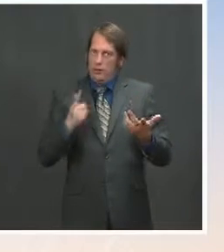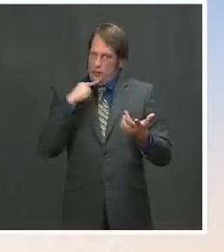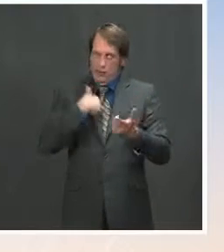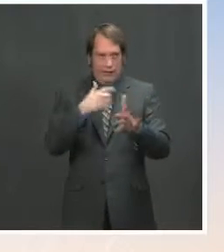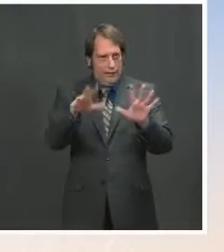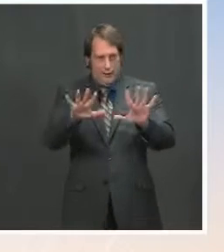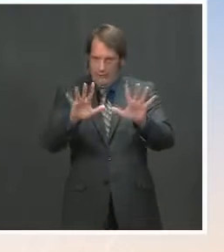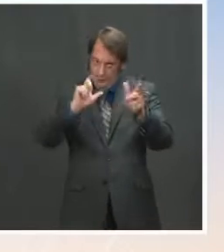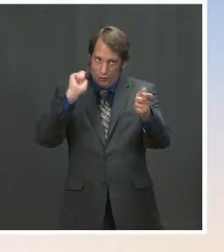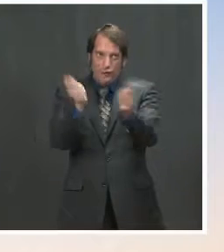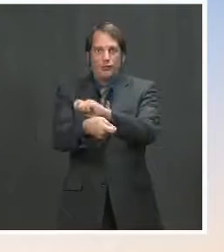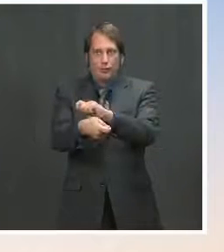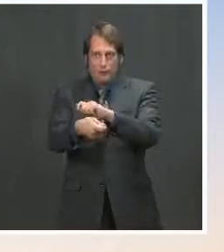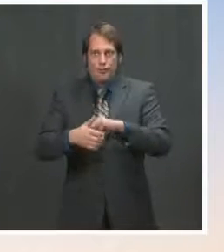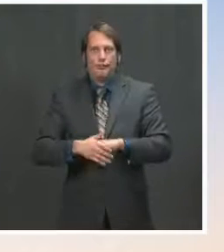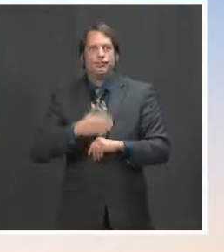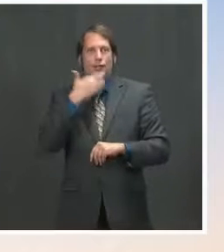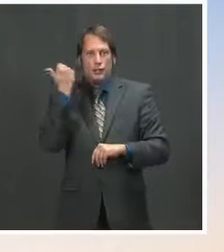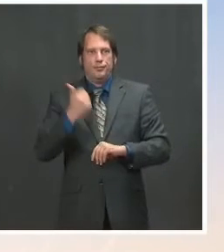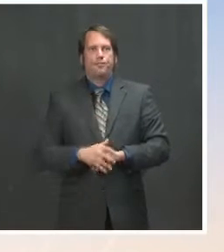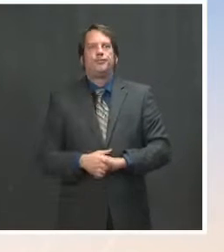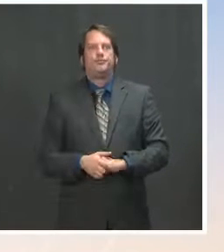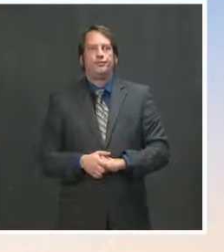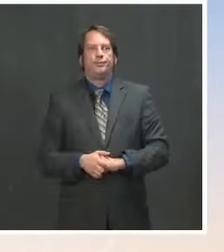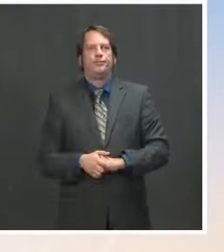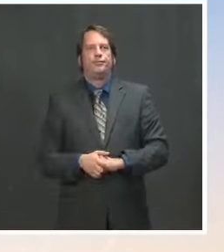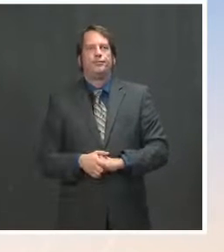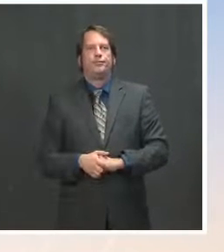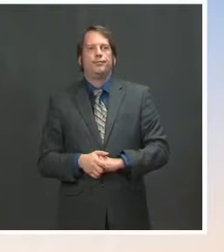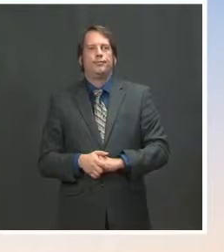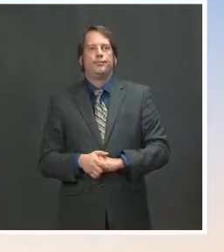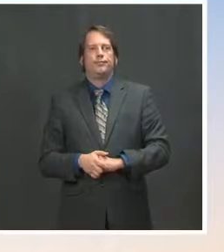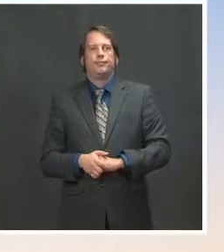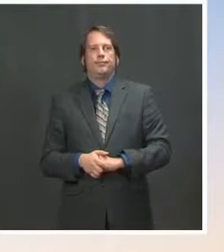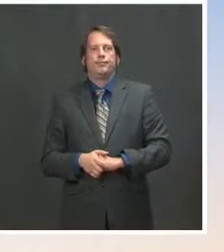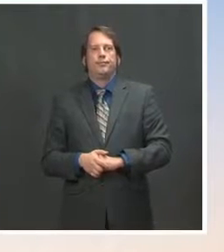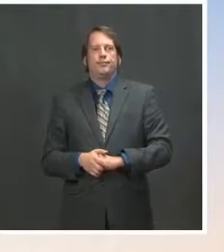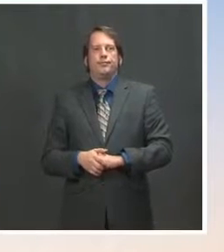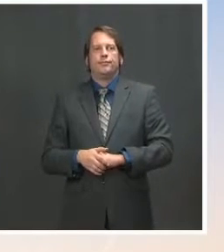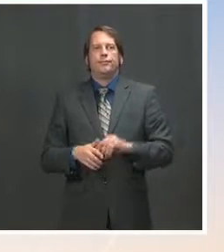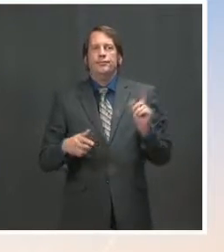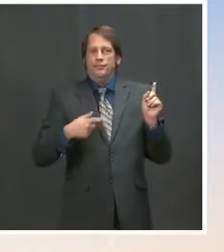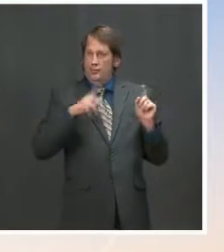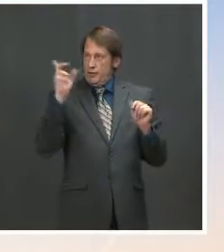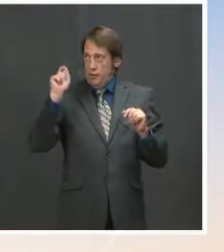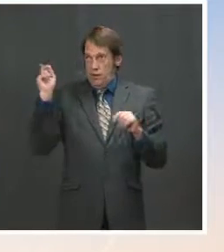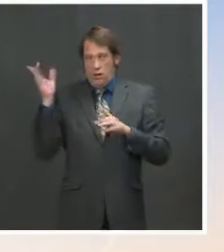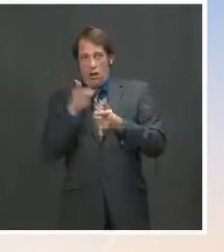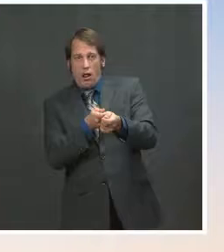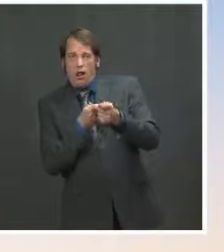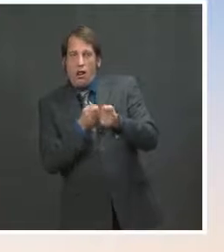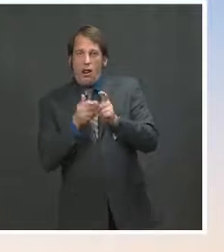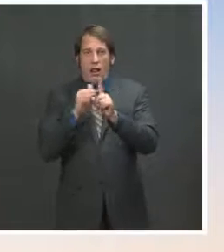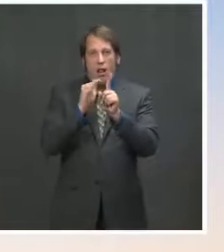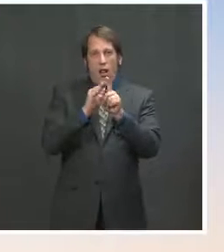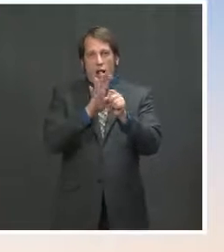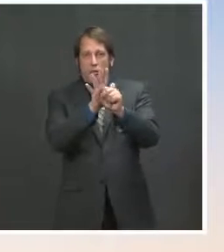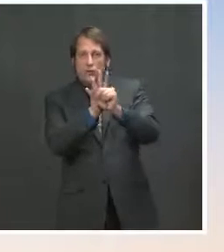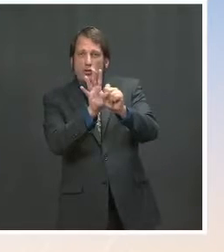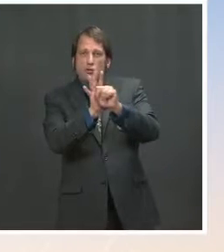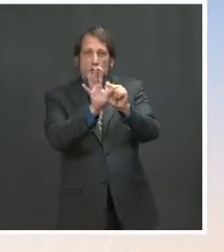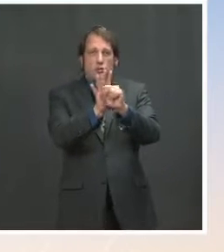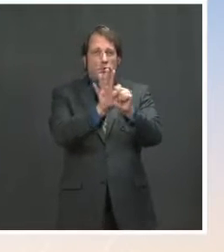do with the pushback from some Democrats on Capitol Hill, from Senator Dick Durbin to Congresswoman Alexandria Ocasio-Cortez? I don't think